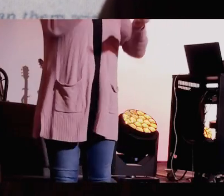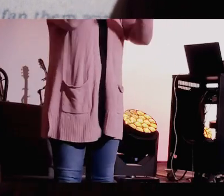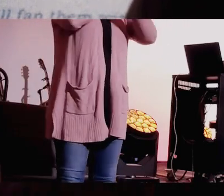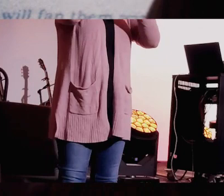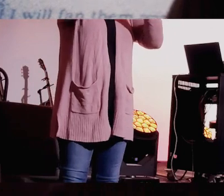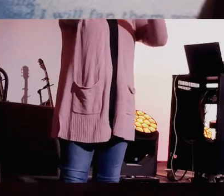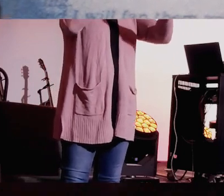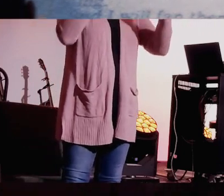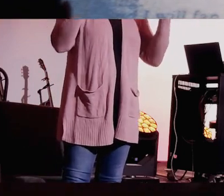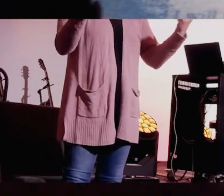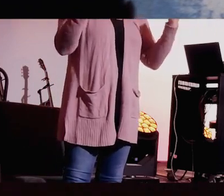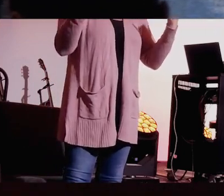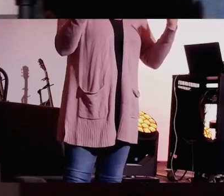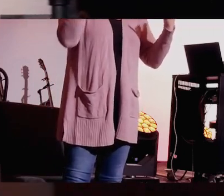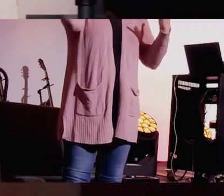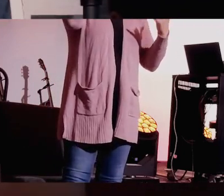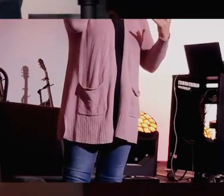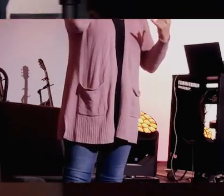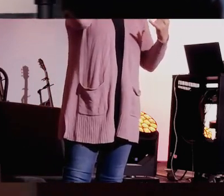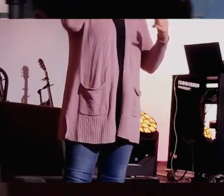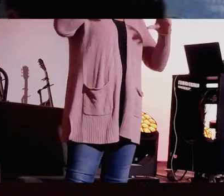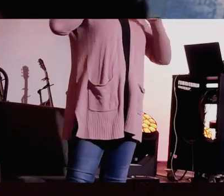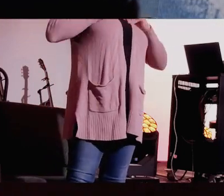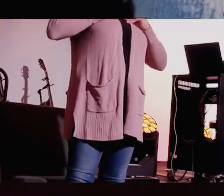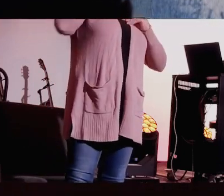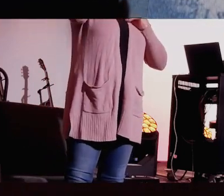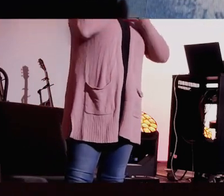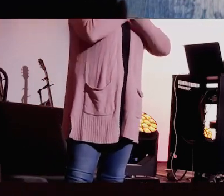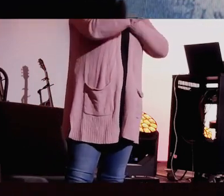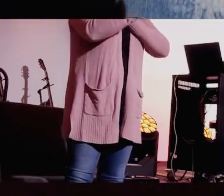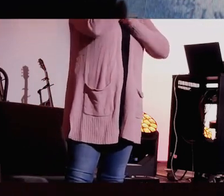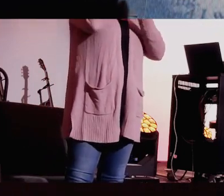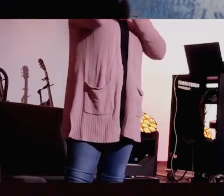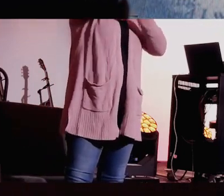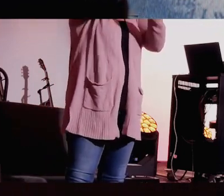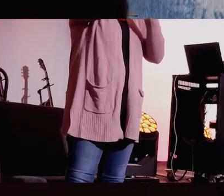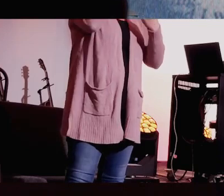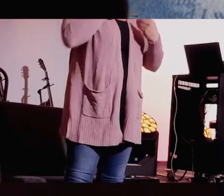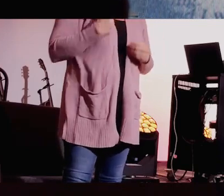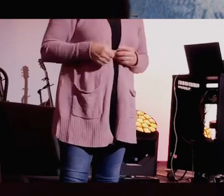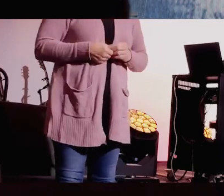today for not taking the tools that you've given me